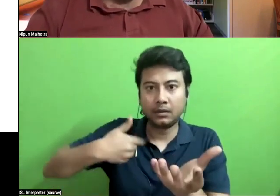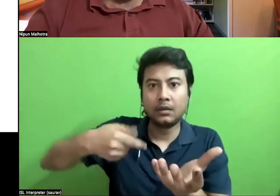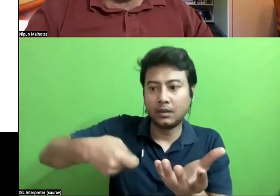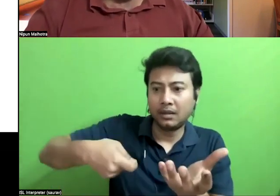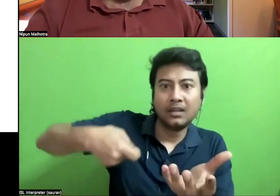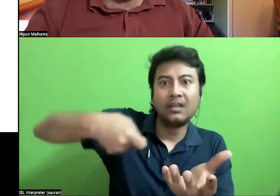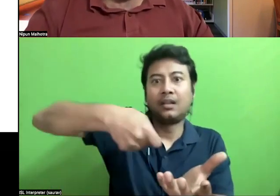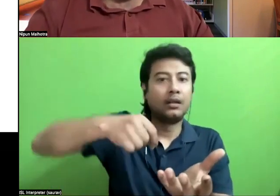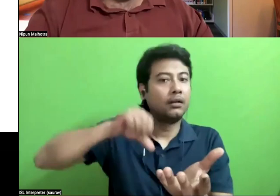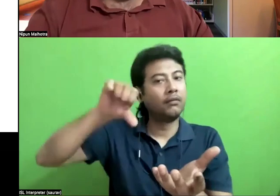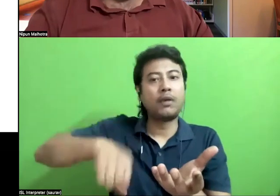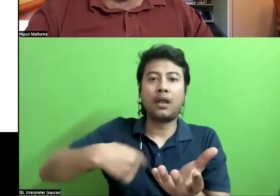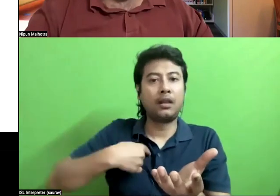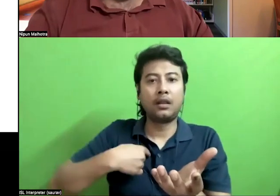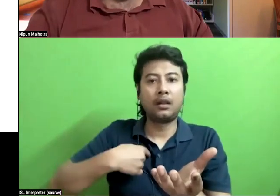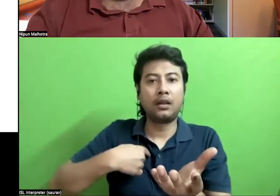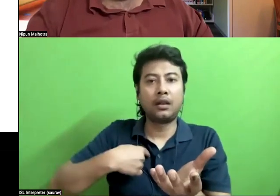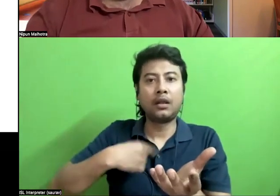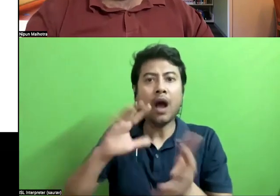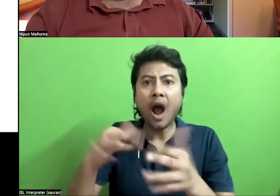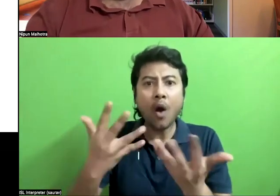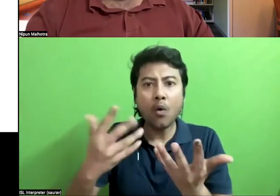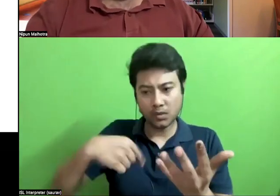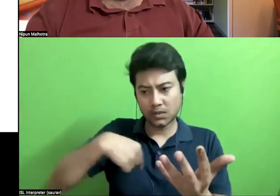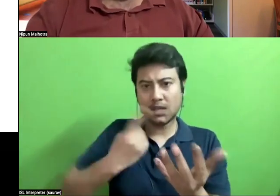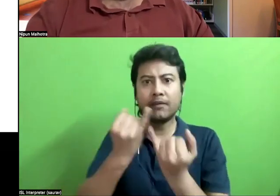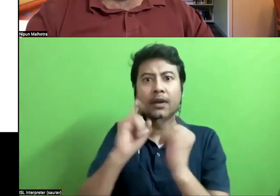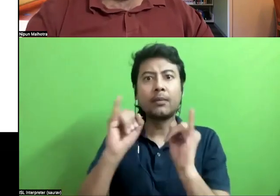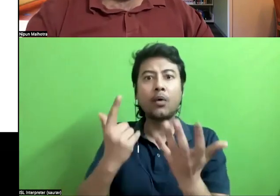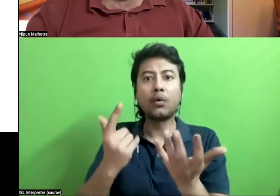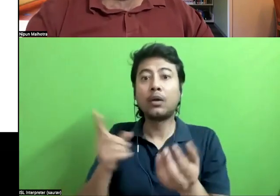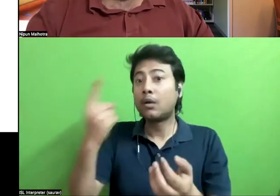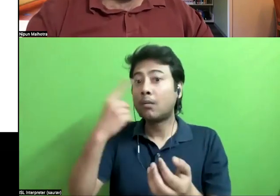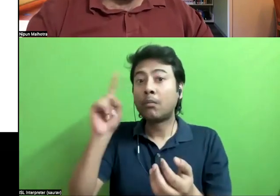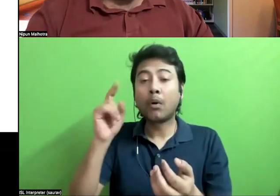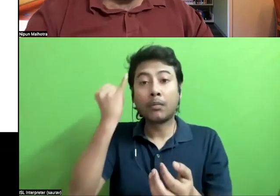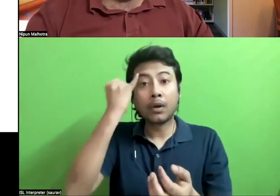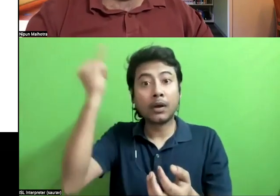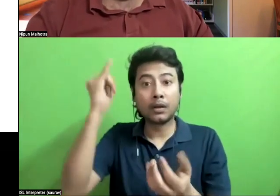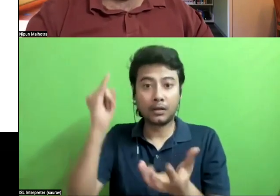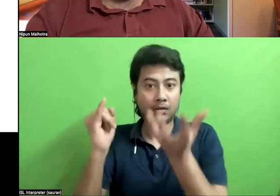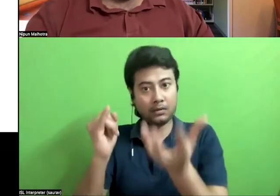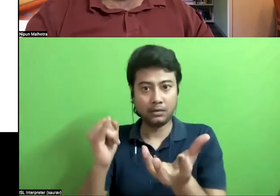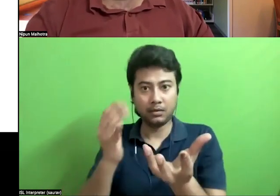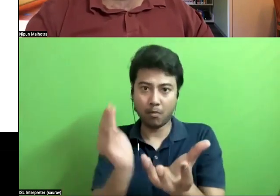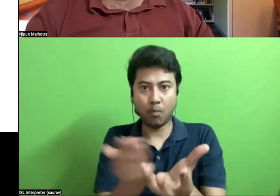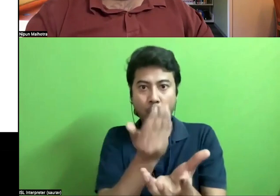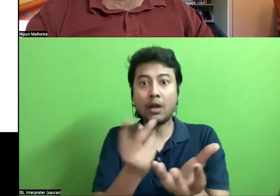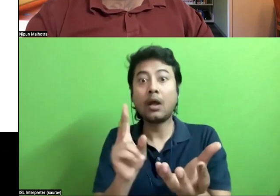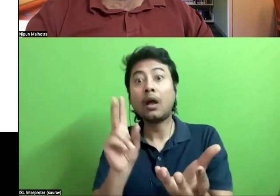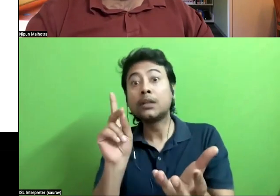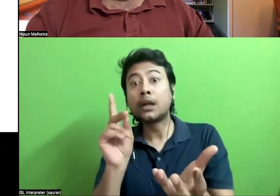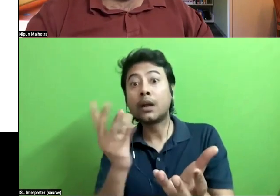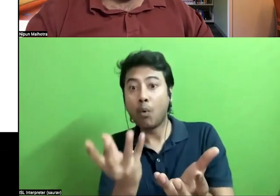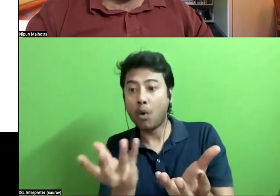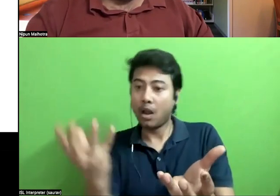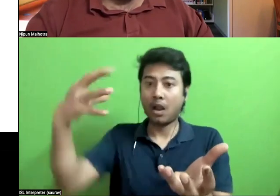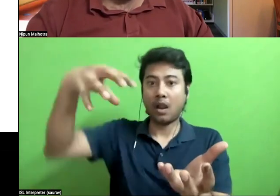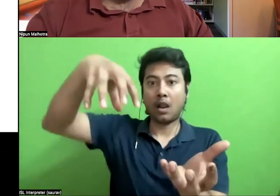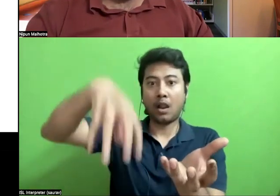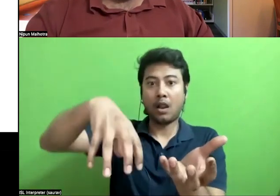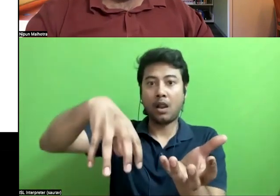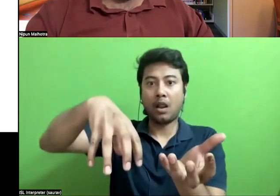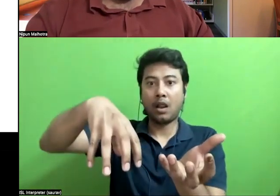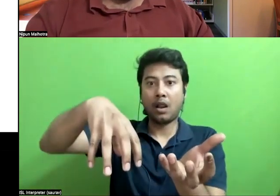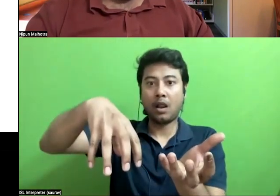lift my hand to reach the top of the bowl, why not have another bowl upside down on which I can rest my hand? And we used to call it the ulti katori in that